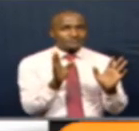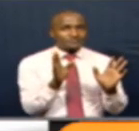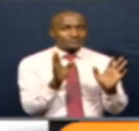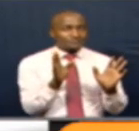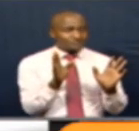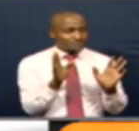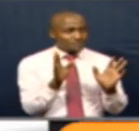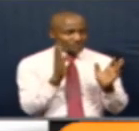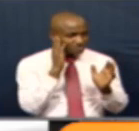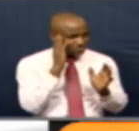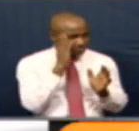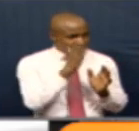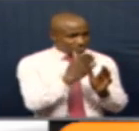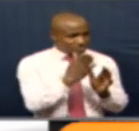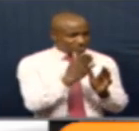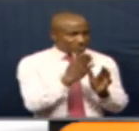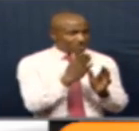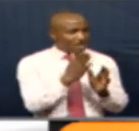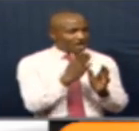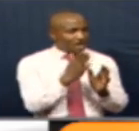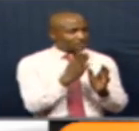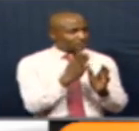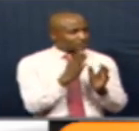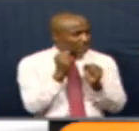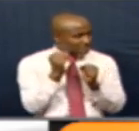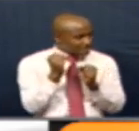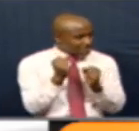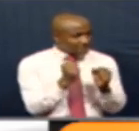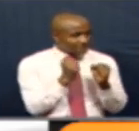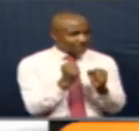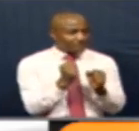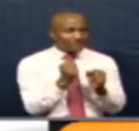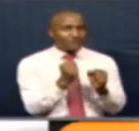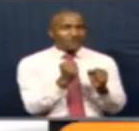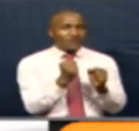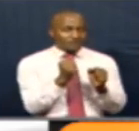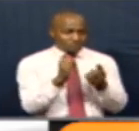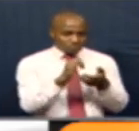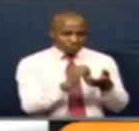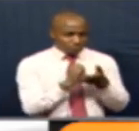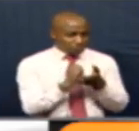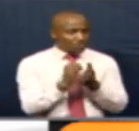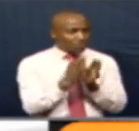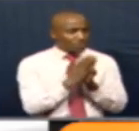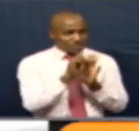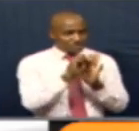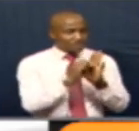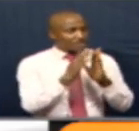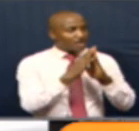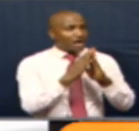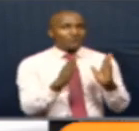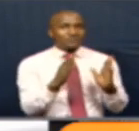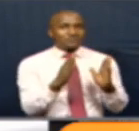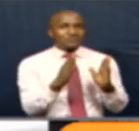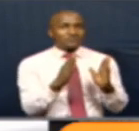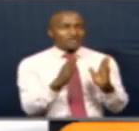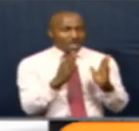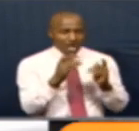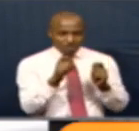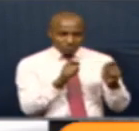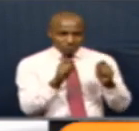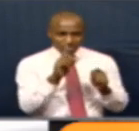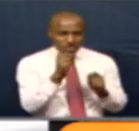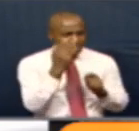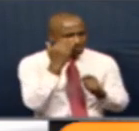very direct and very assertive, if I was to use a positive term, engagement by State House in the management of Nairobi. Why